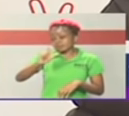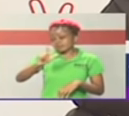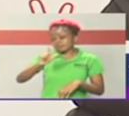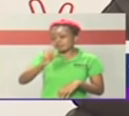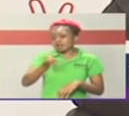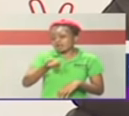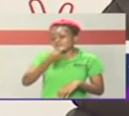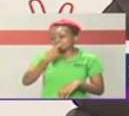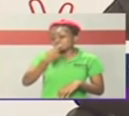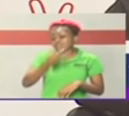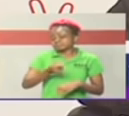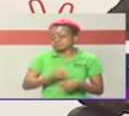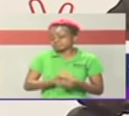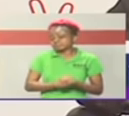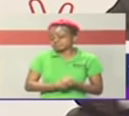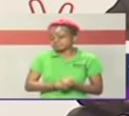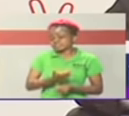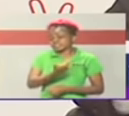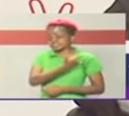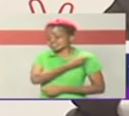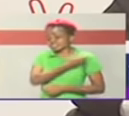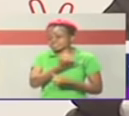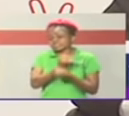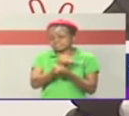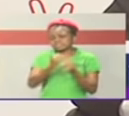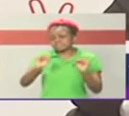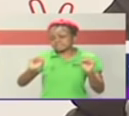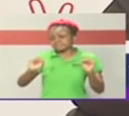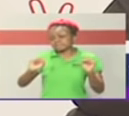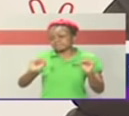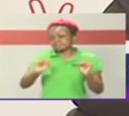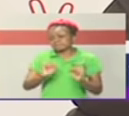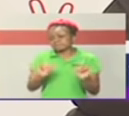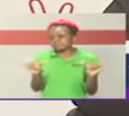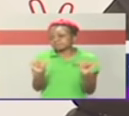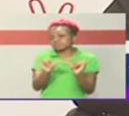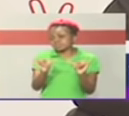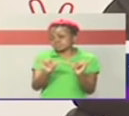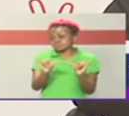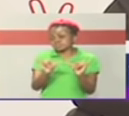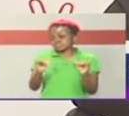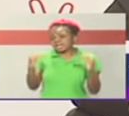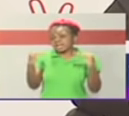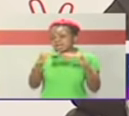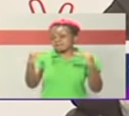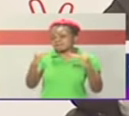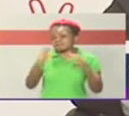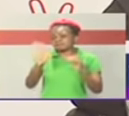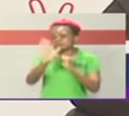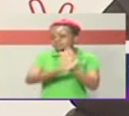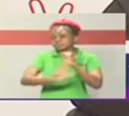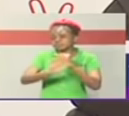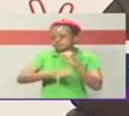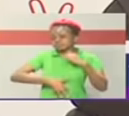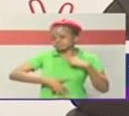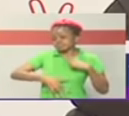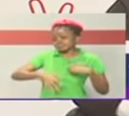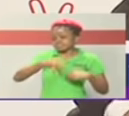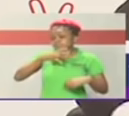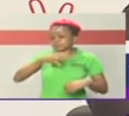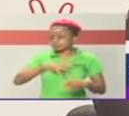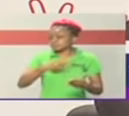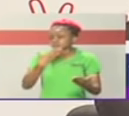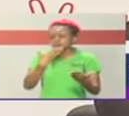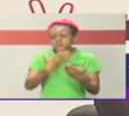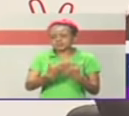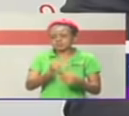vaccine is so safe that we are also measuring what's called antibody levels in pregnant women. When you take the vaccine, you're getting a very good response. Thank